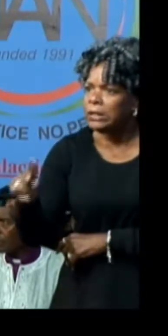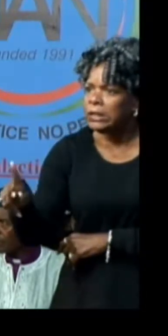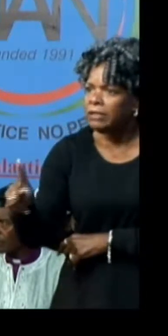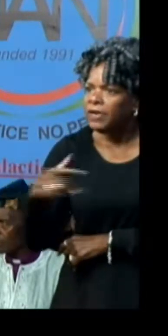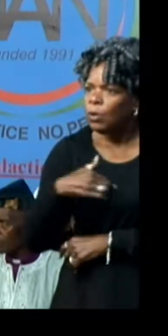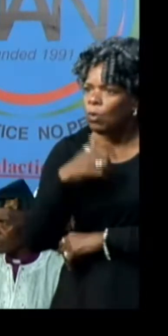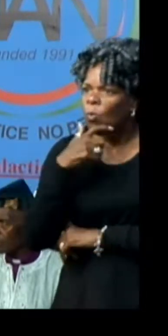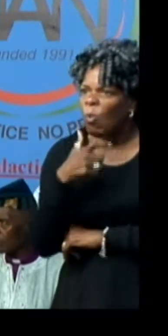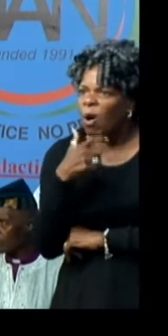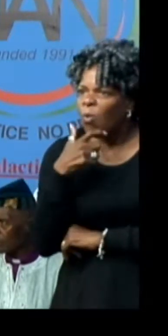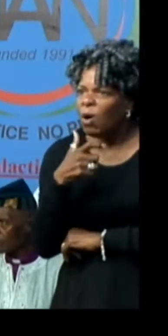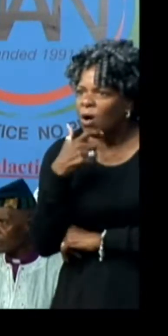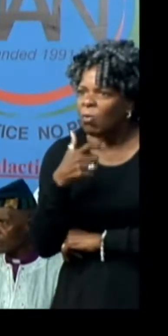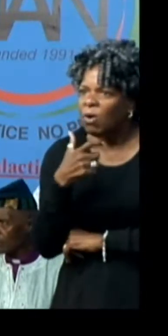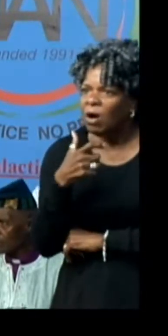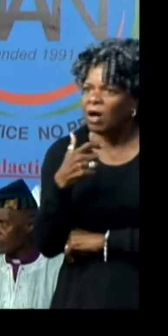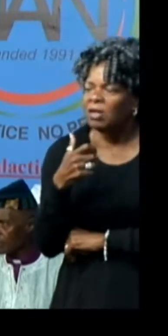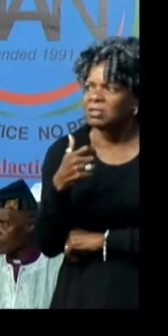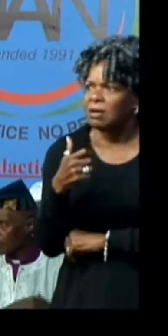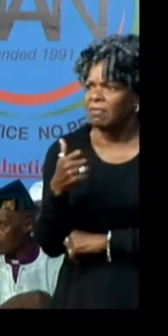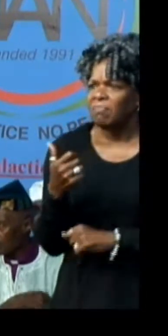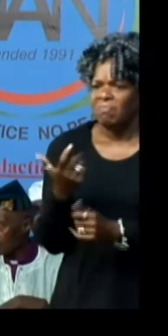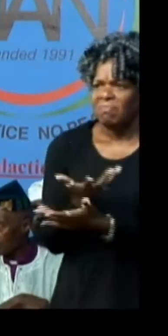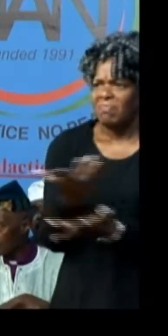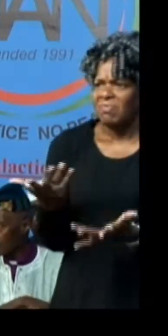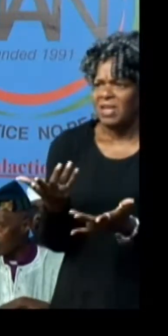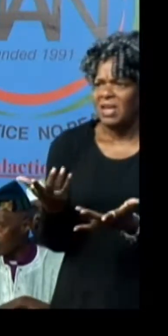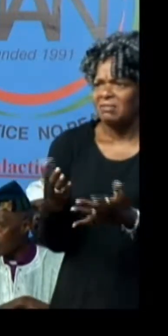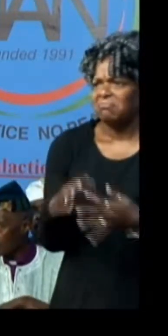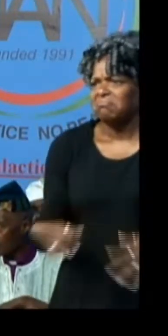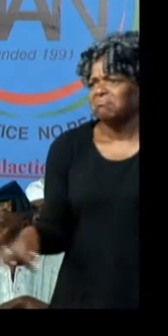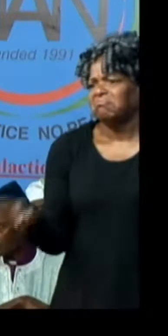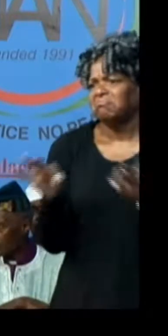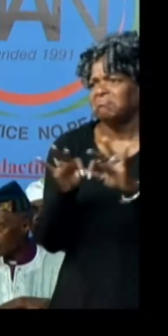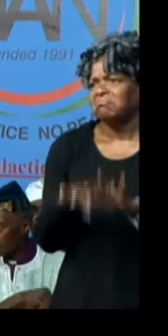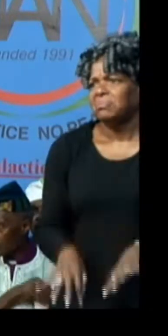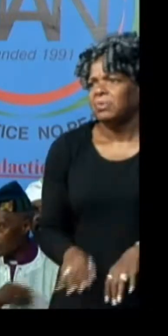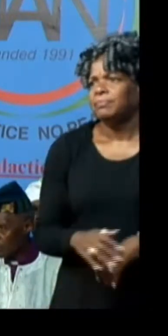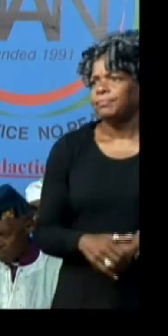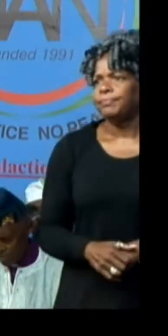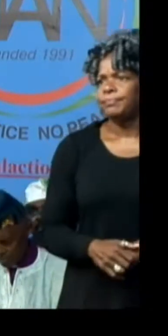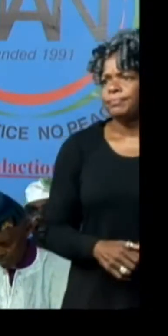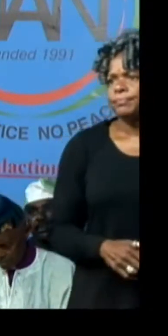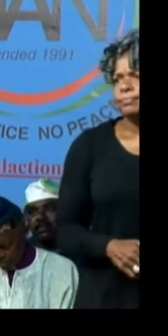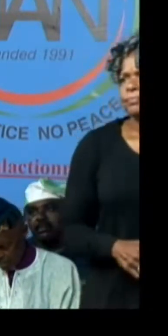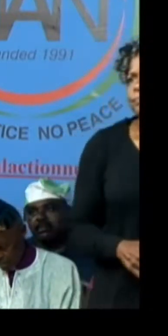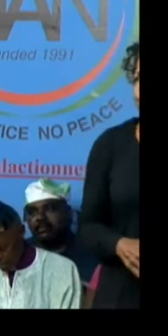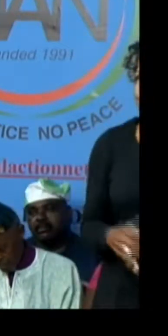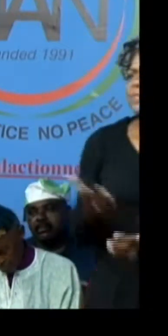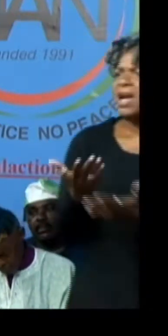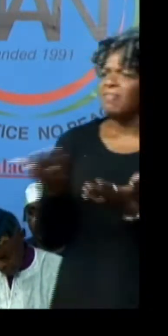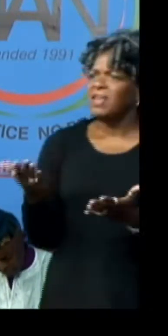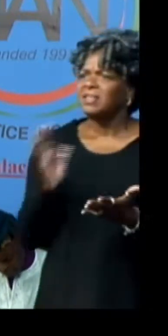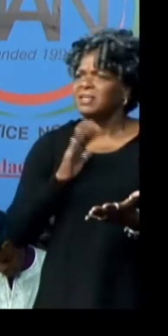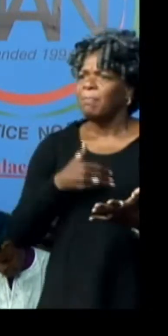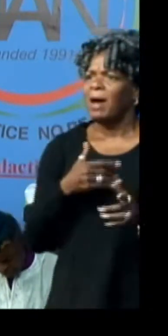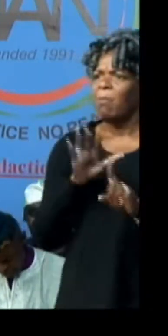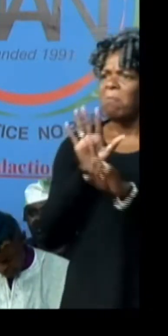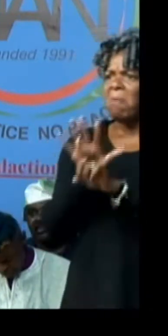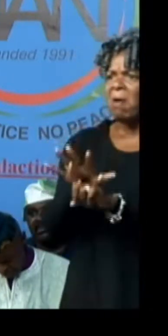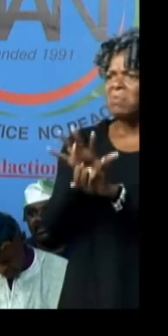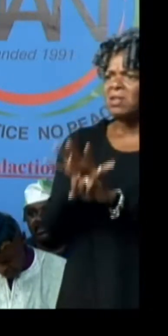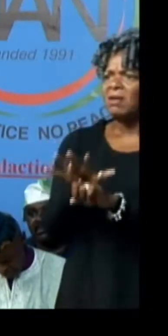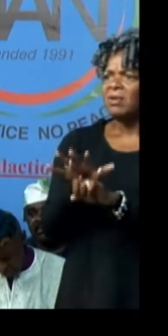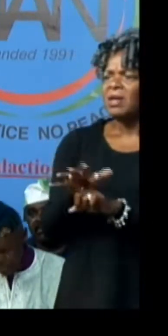matter. Anybody that just thinks this is about who you like, I don't care if it's the DA or the board